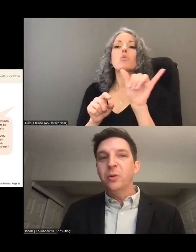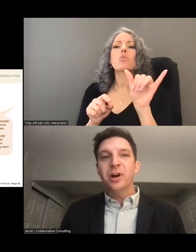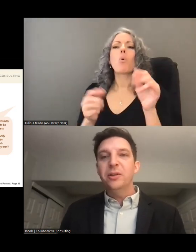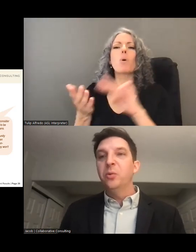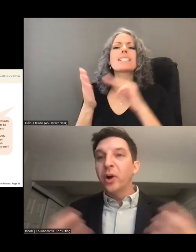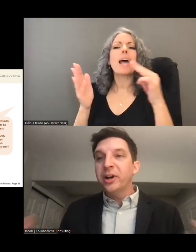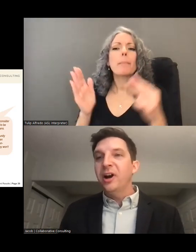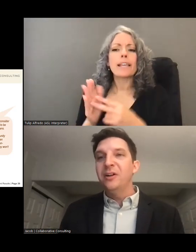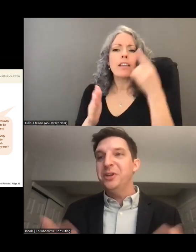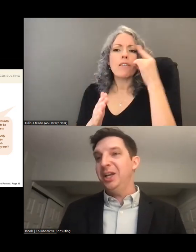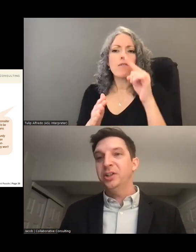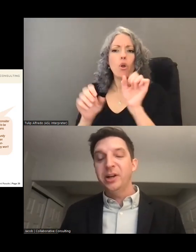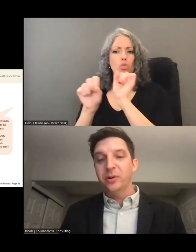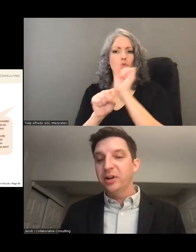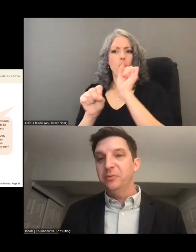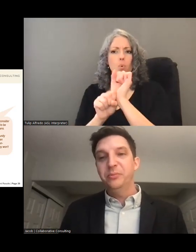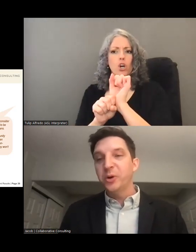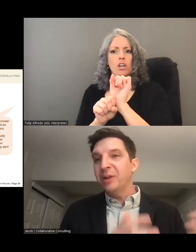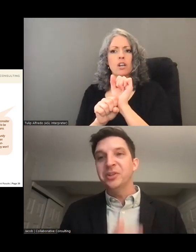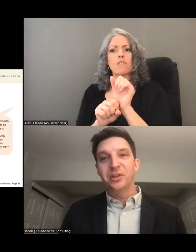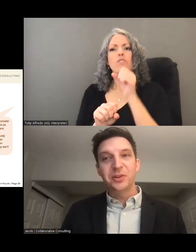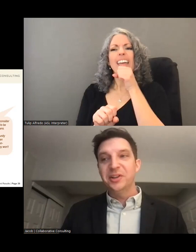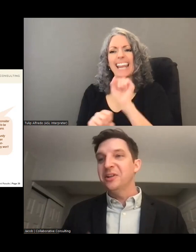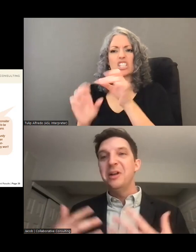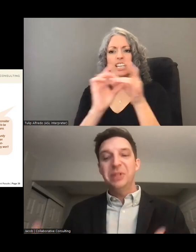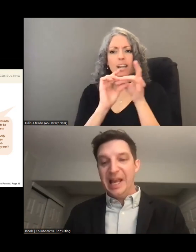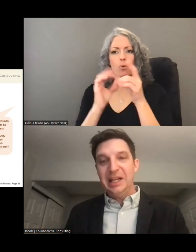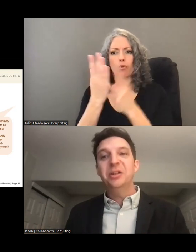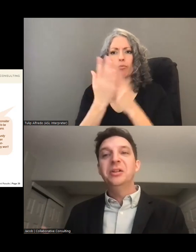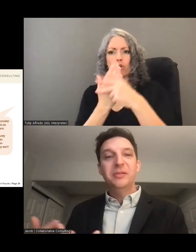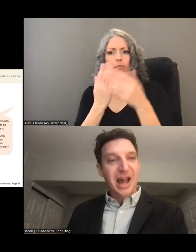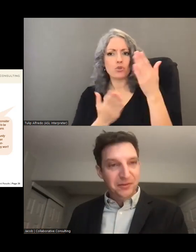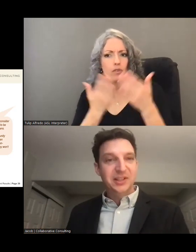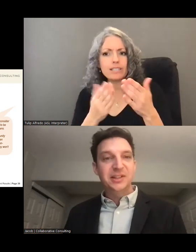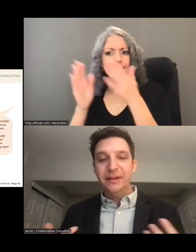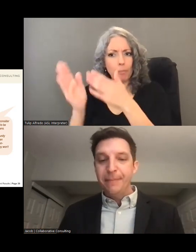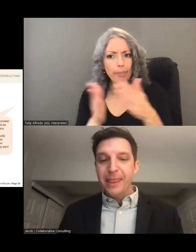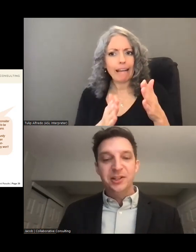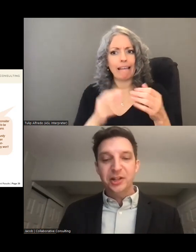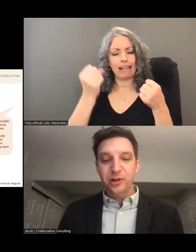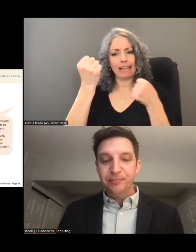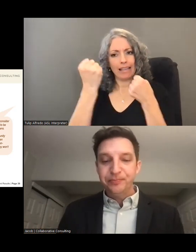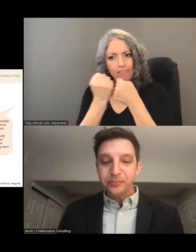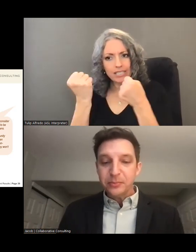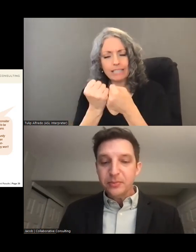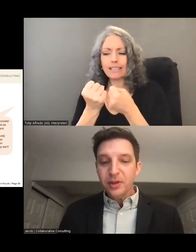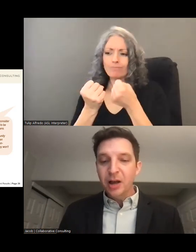mean for the work of the aging network, programs and services, planning, advocacy,